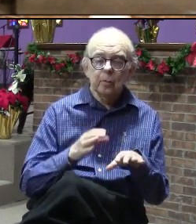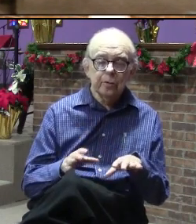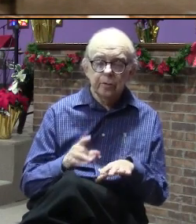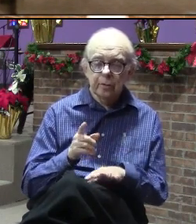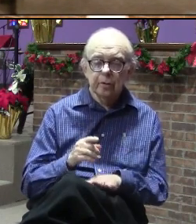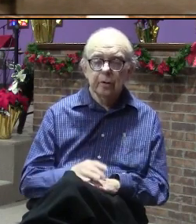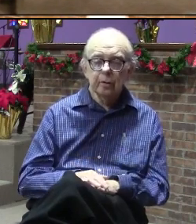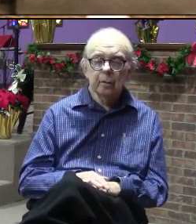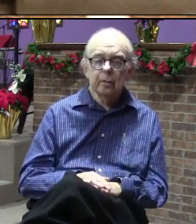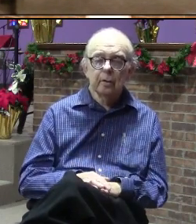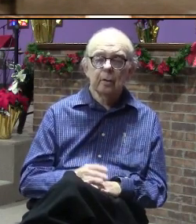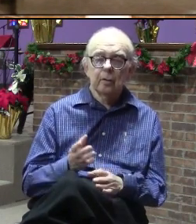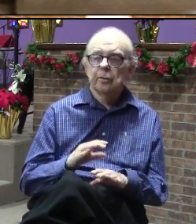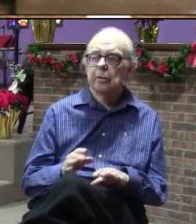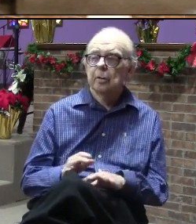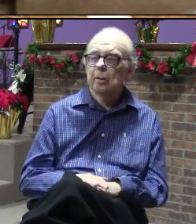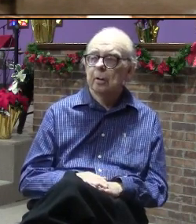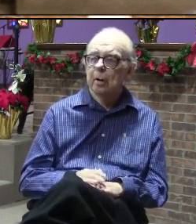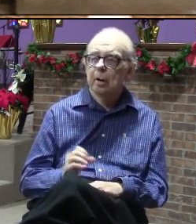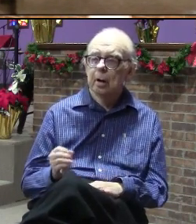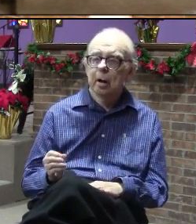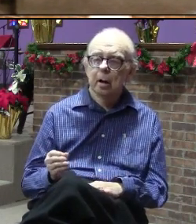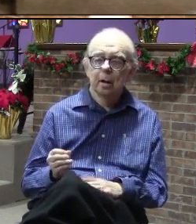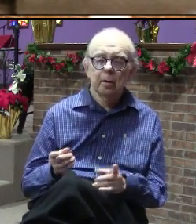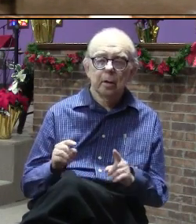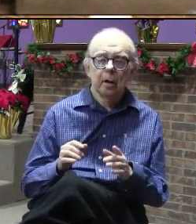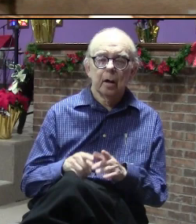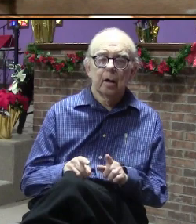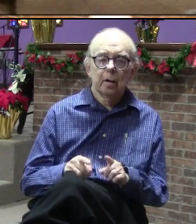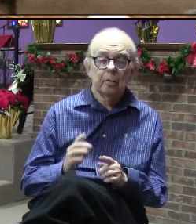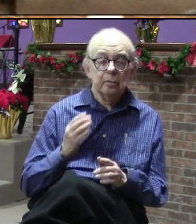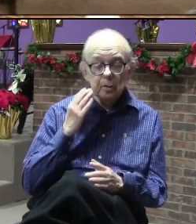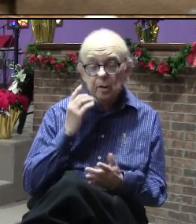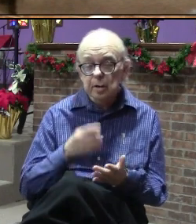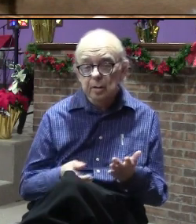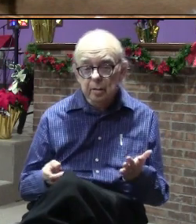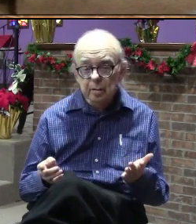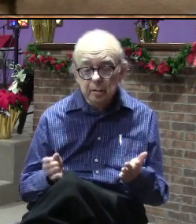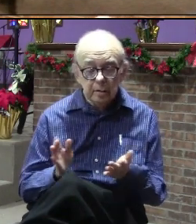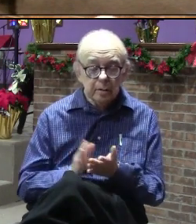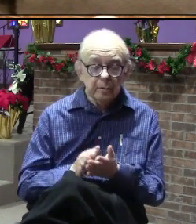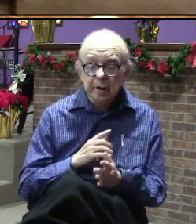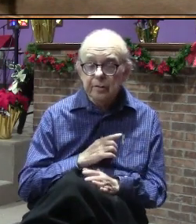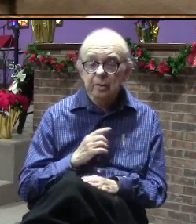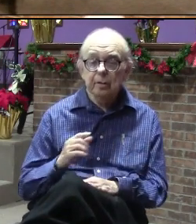do. And so when it happens, you know what? Praise the Lord.